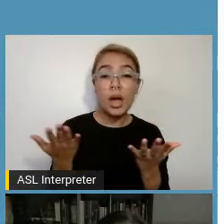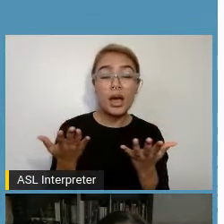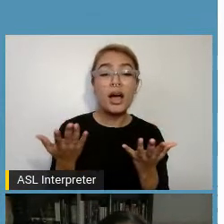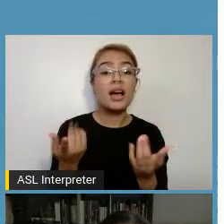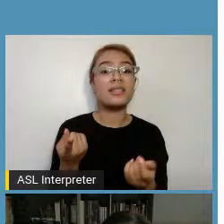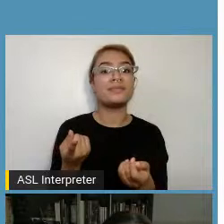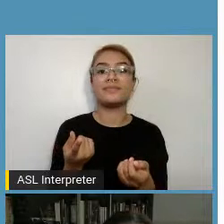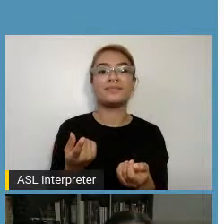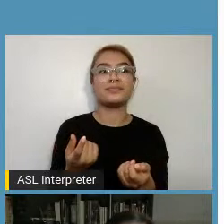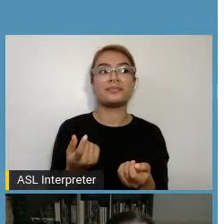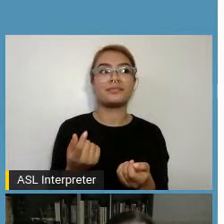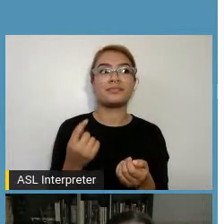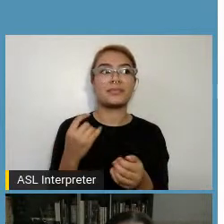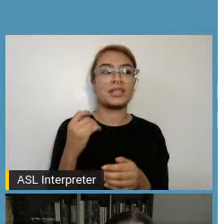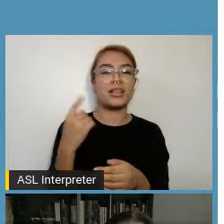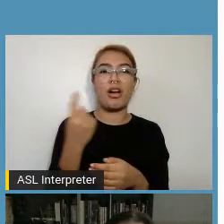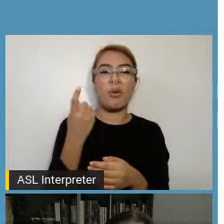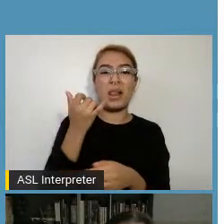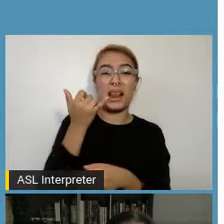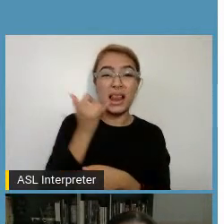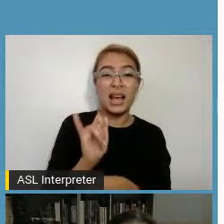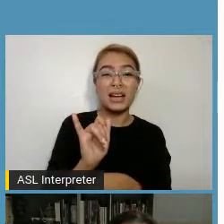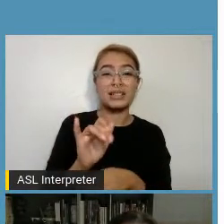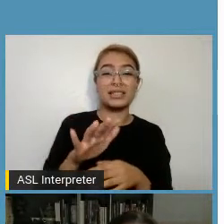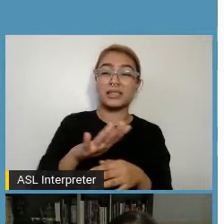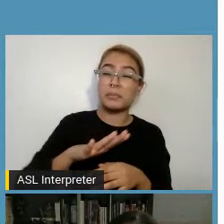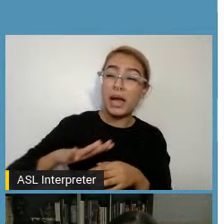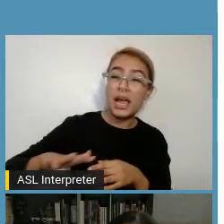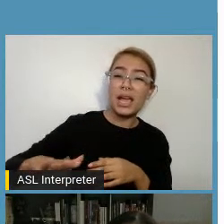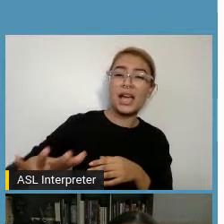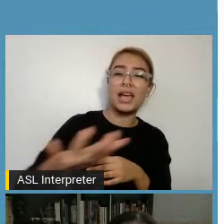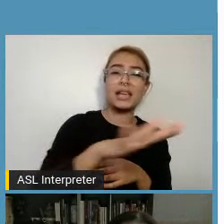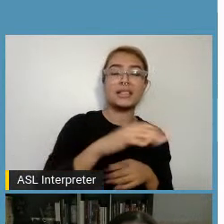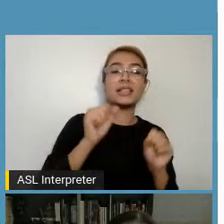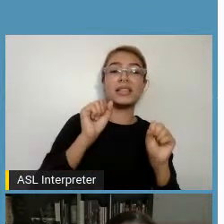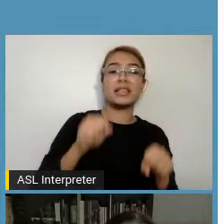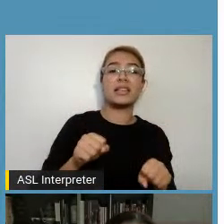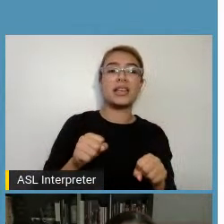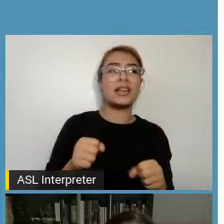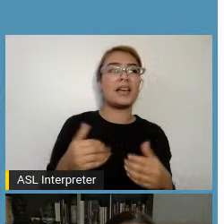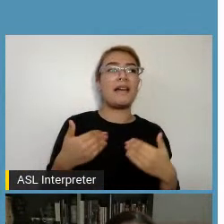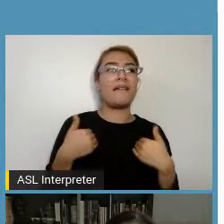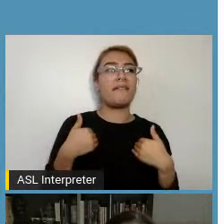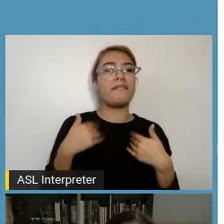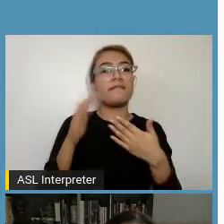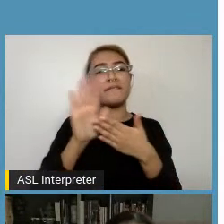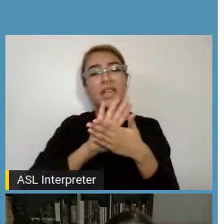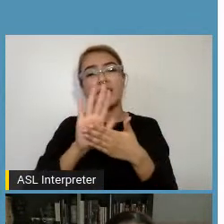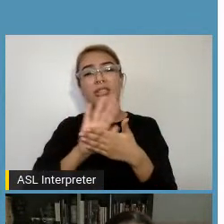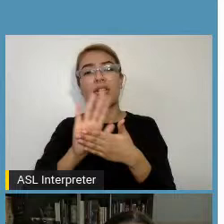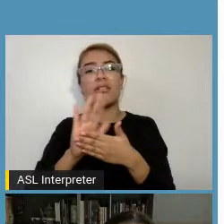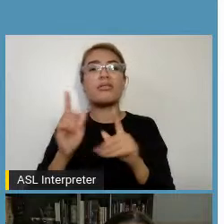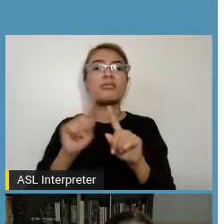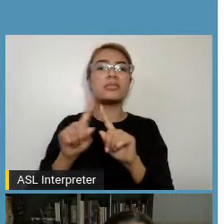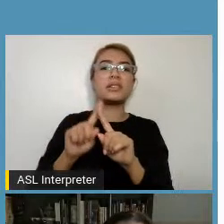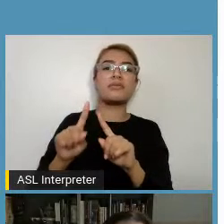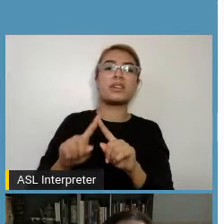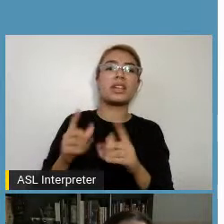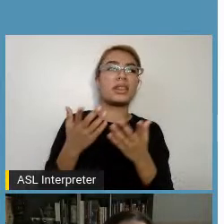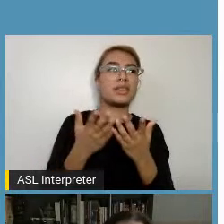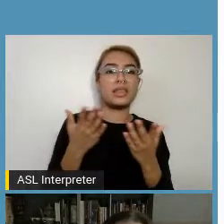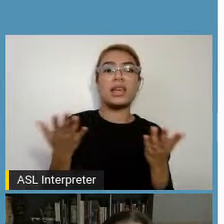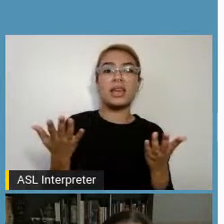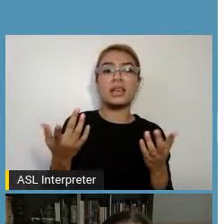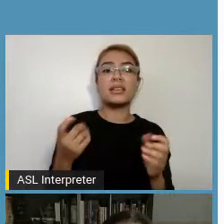there's unlimited space here. These can hold videos of different, you